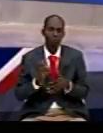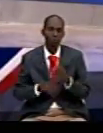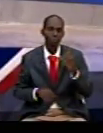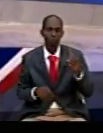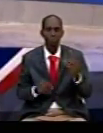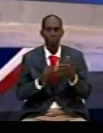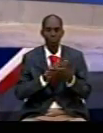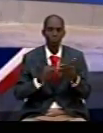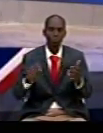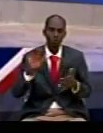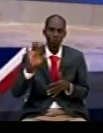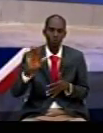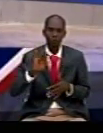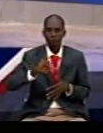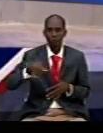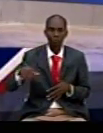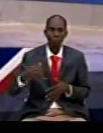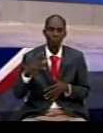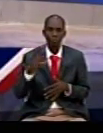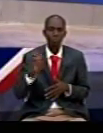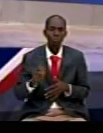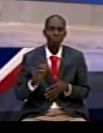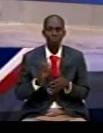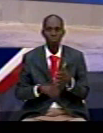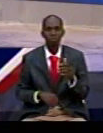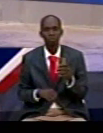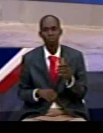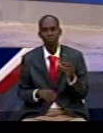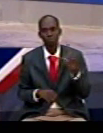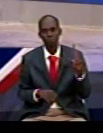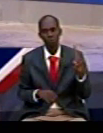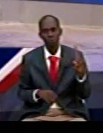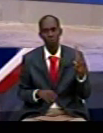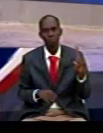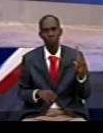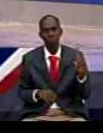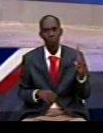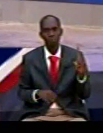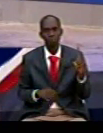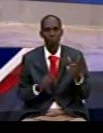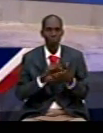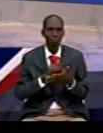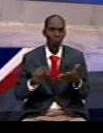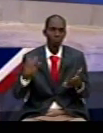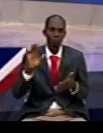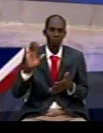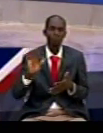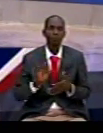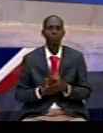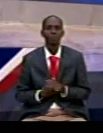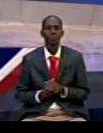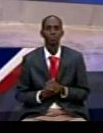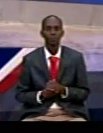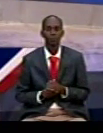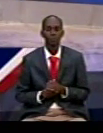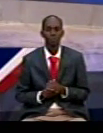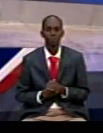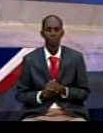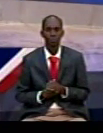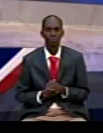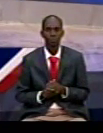reading from verse 5. Jeremiah chapter 1, verse 5.